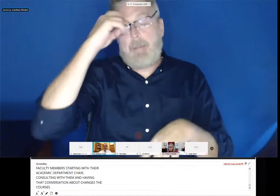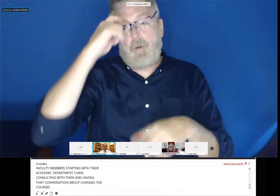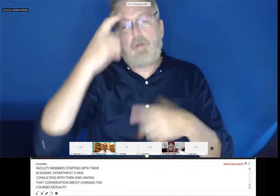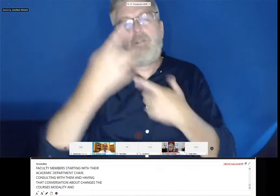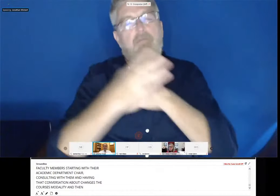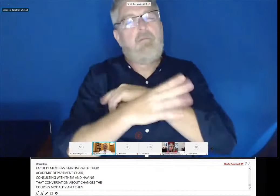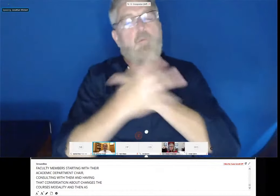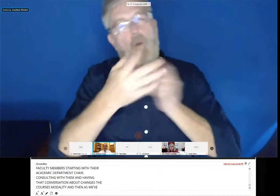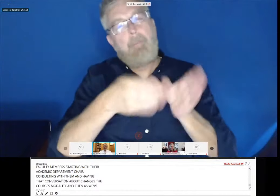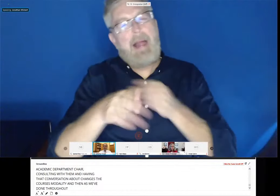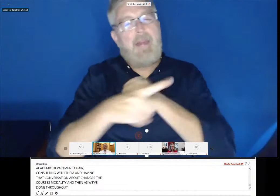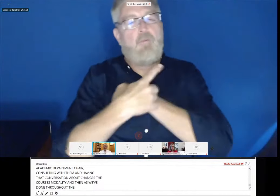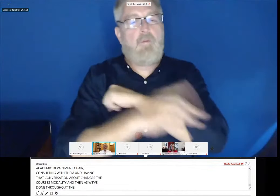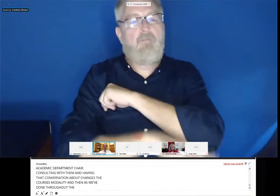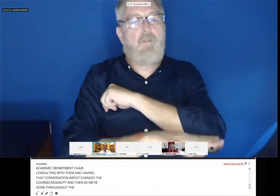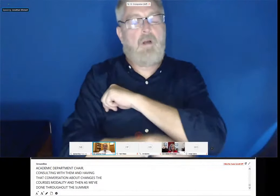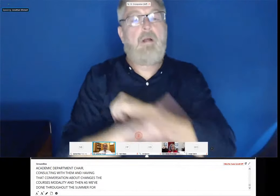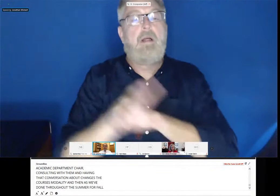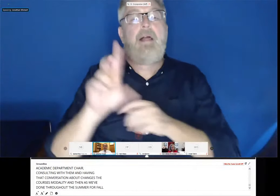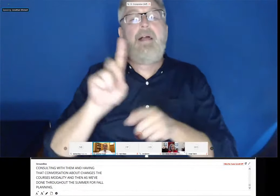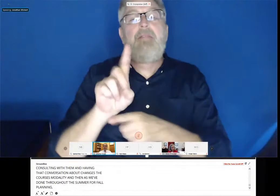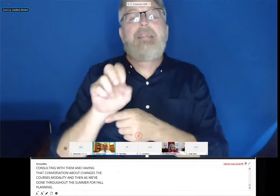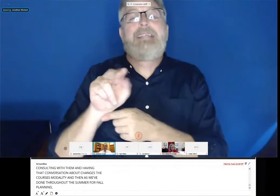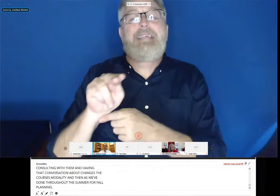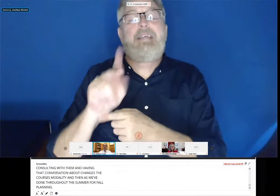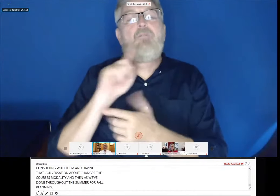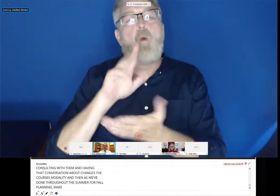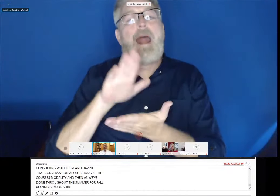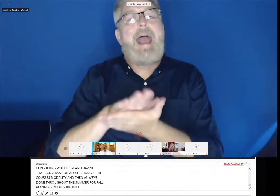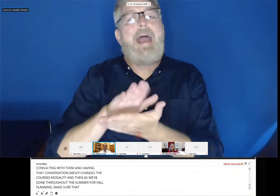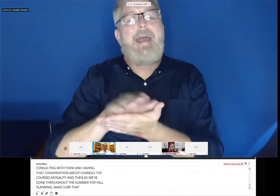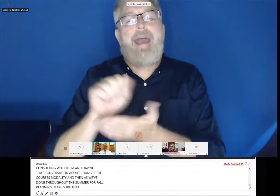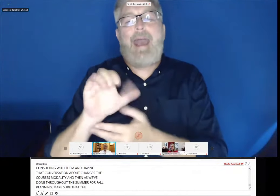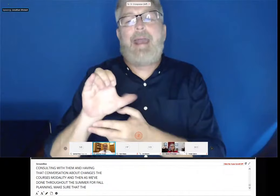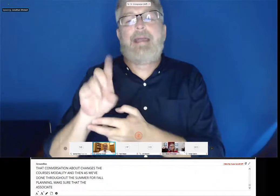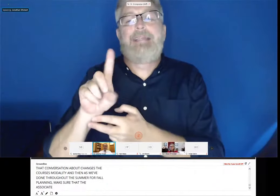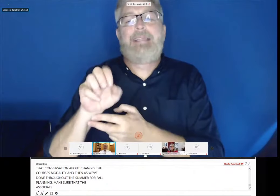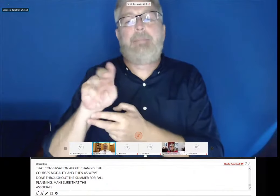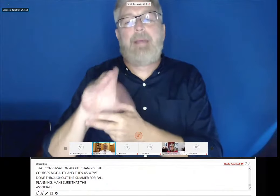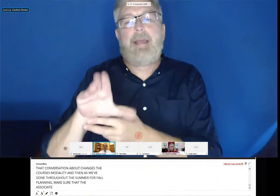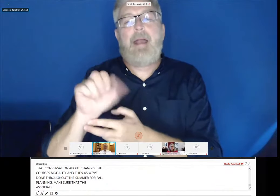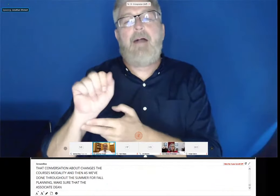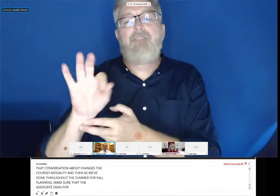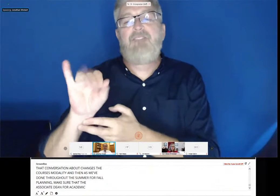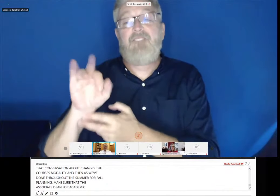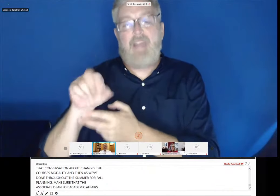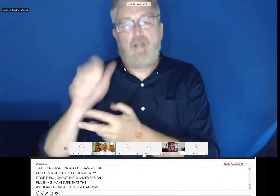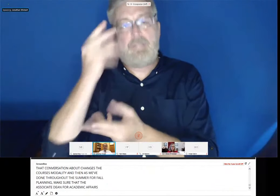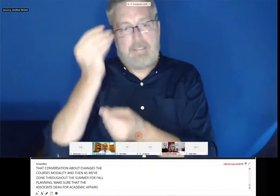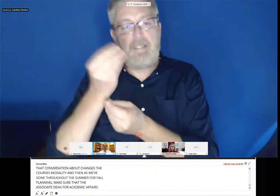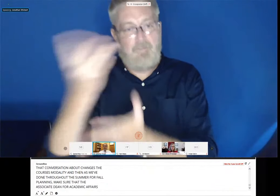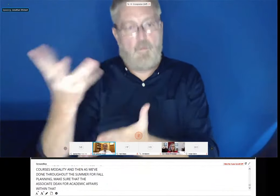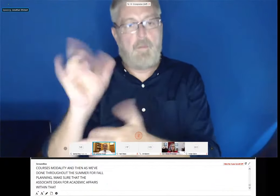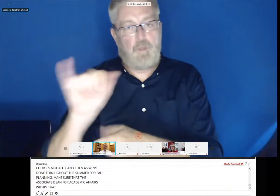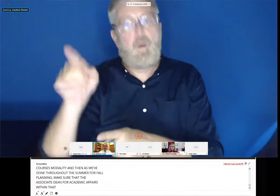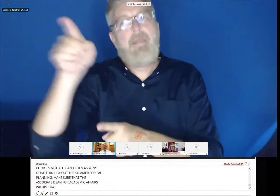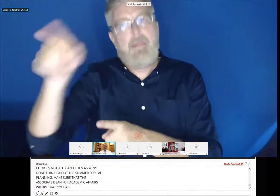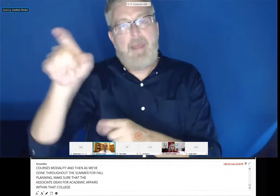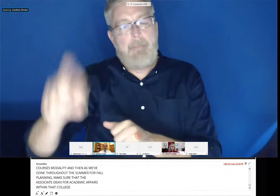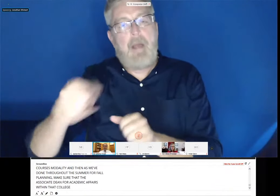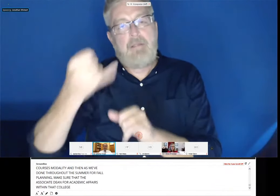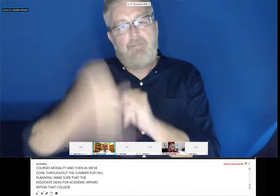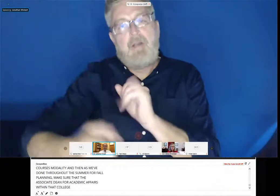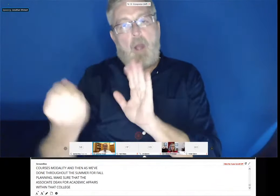make sure that the associate dean for academic affairs within that college is involved in that conversation. And the associate dean does need to